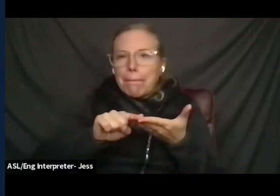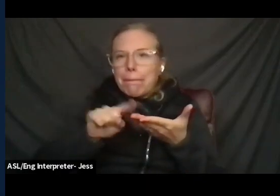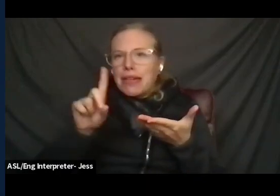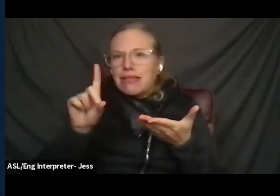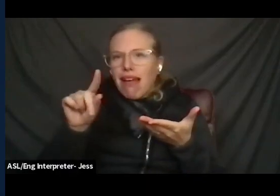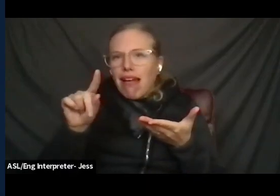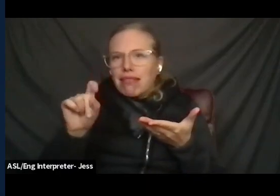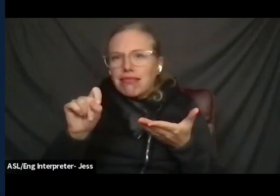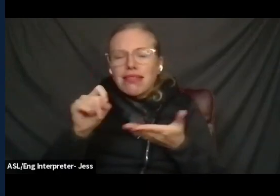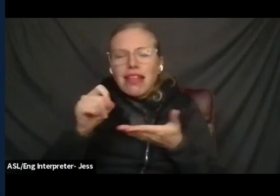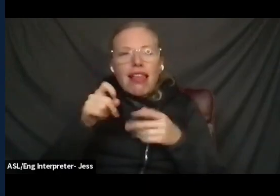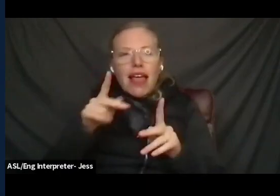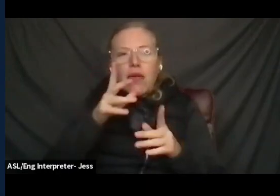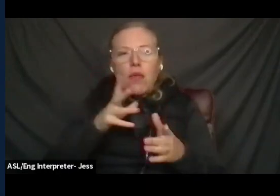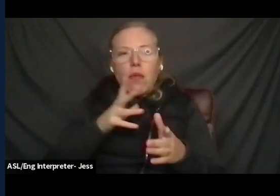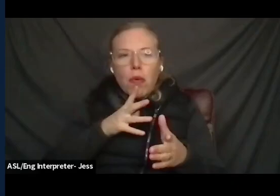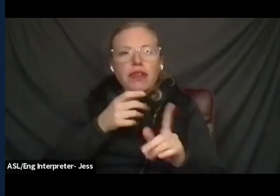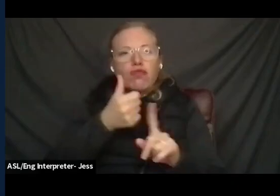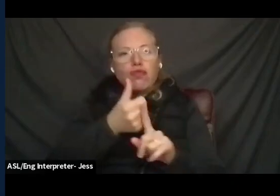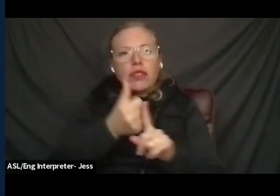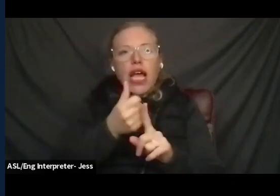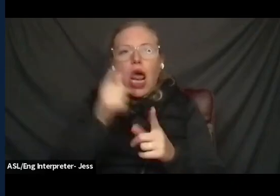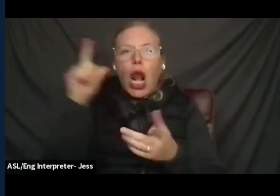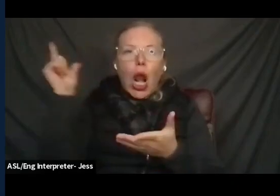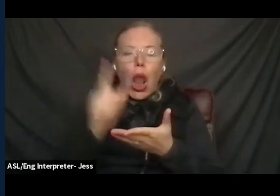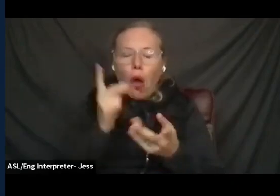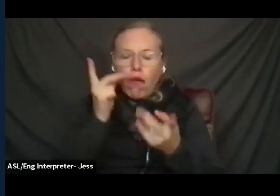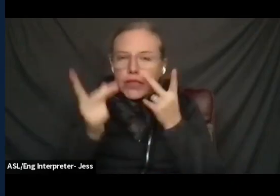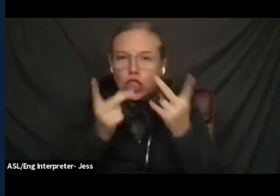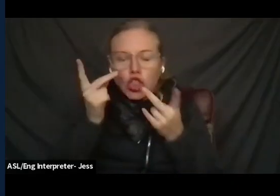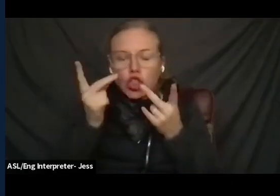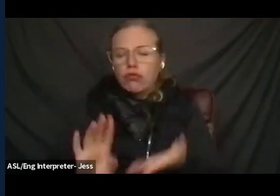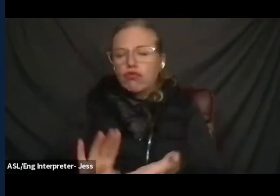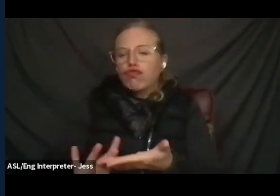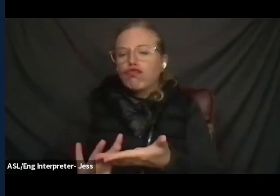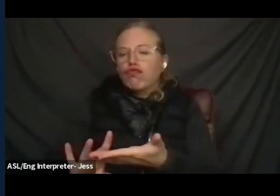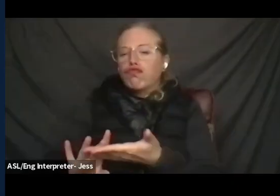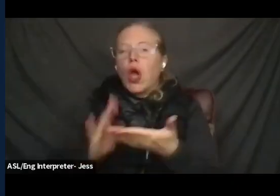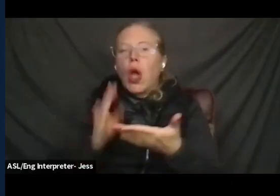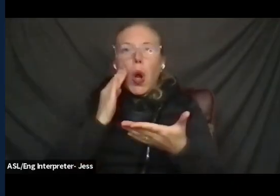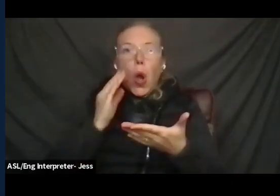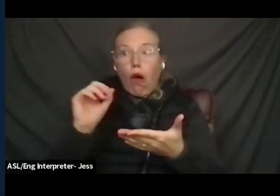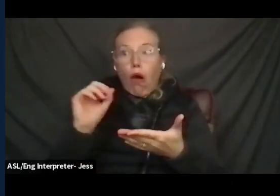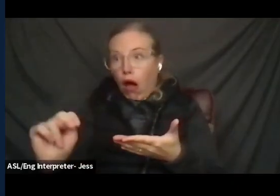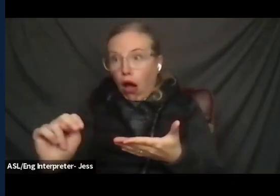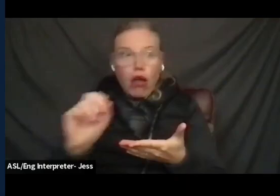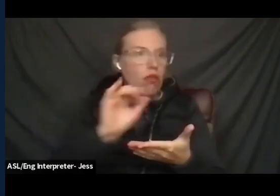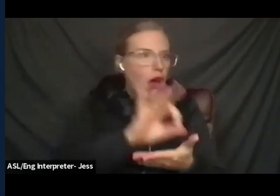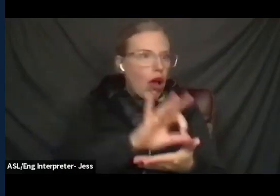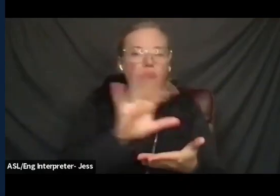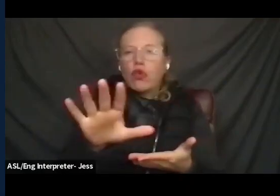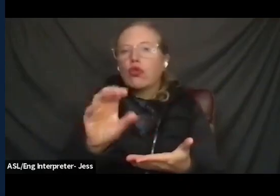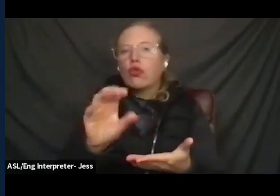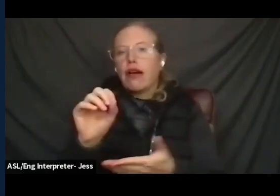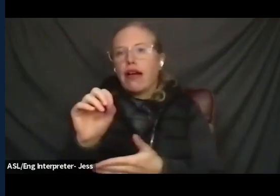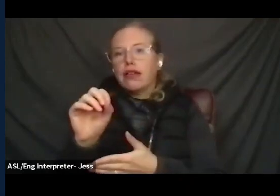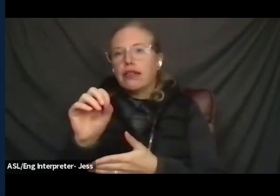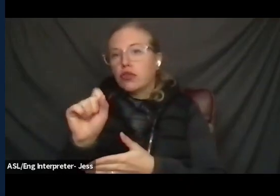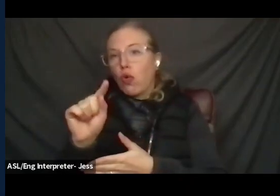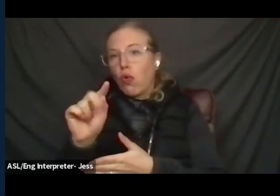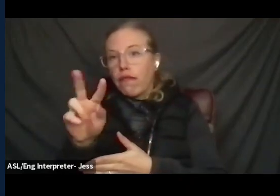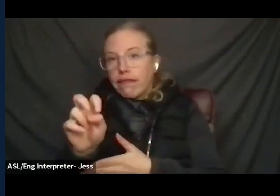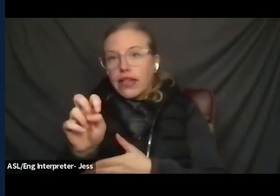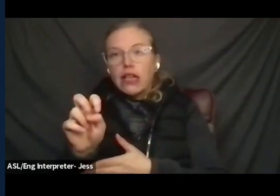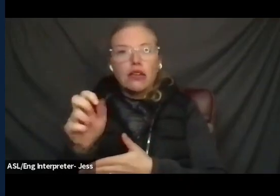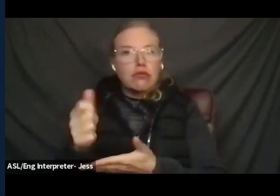that allow this woman who has very low vision to know if she has turned on or off her stove and